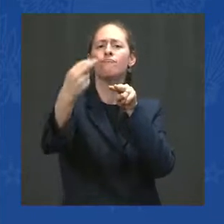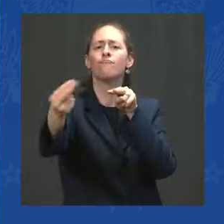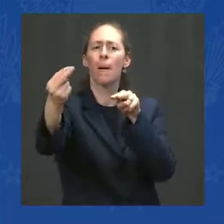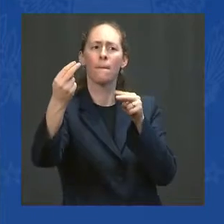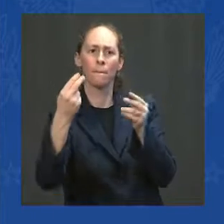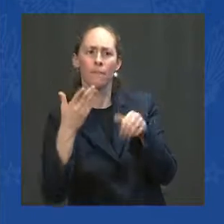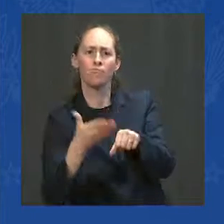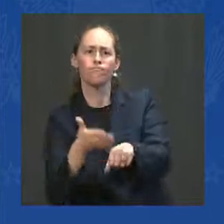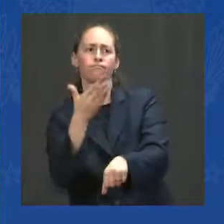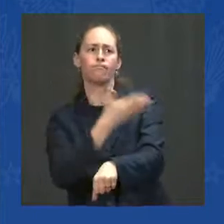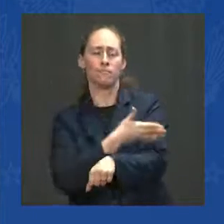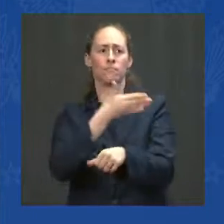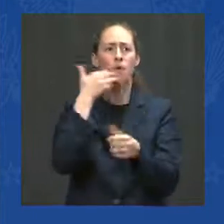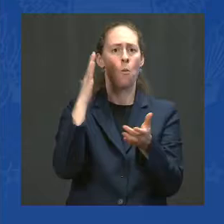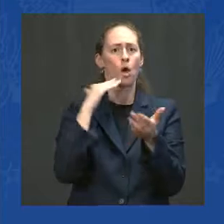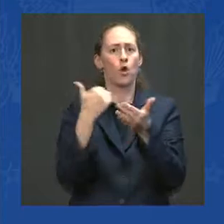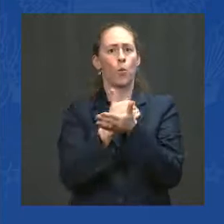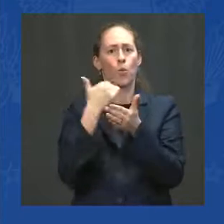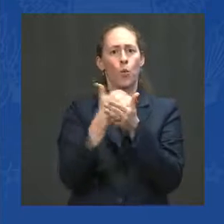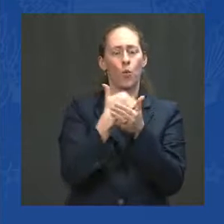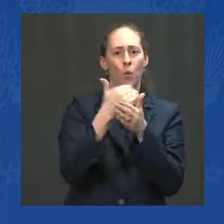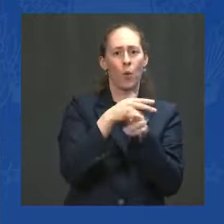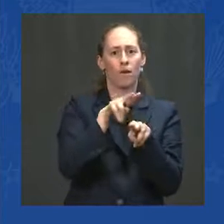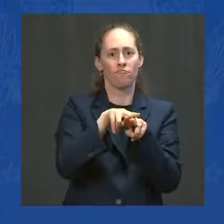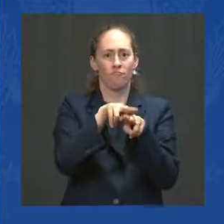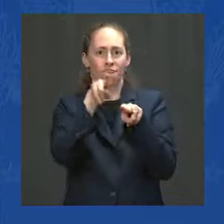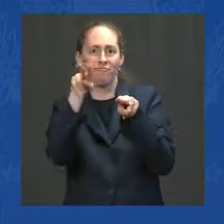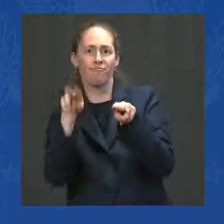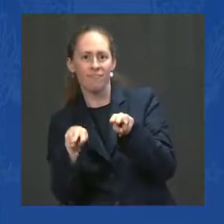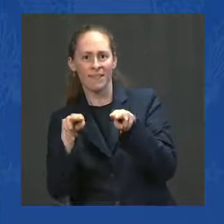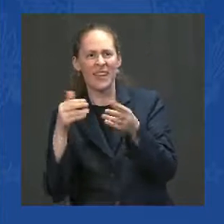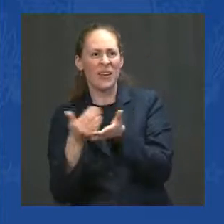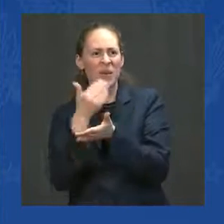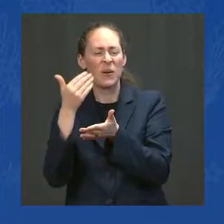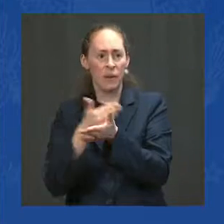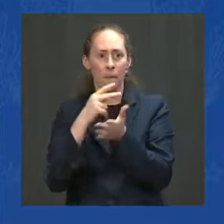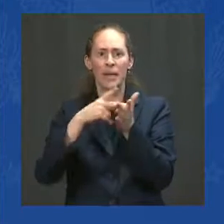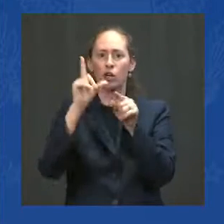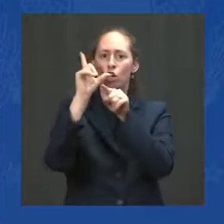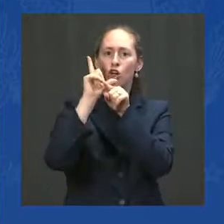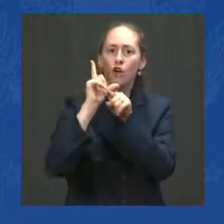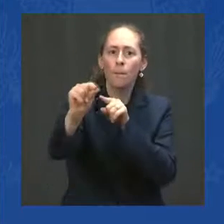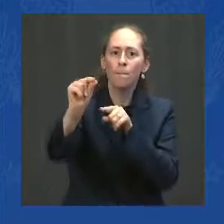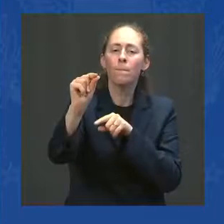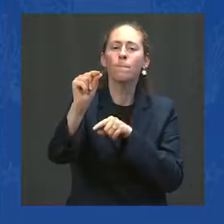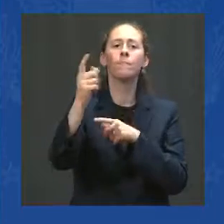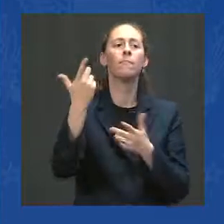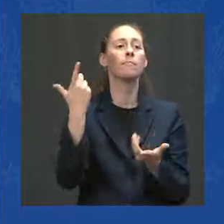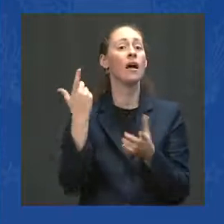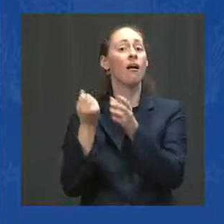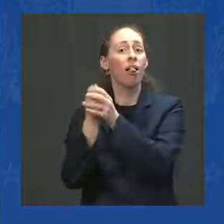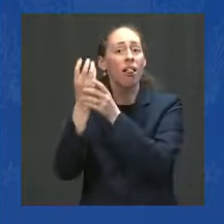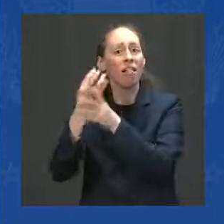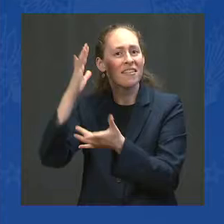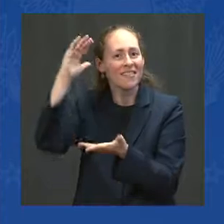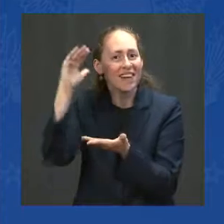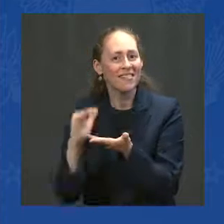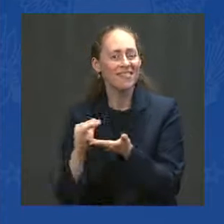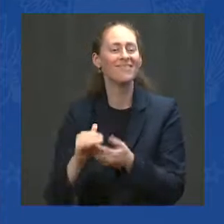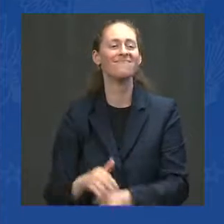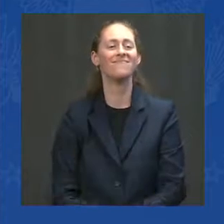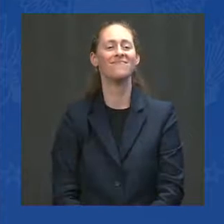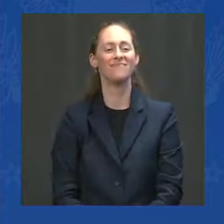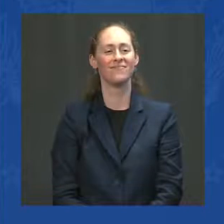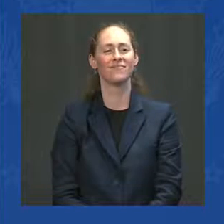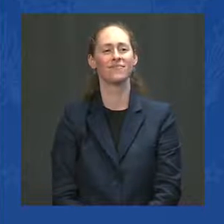to more places faster, reducing, I might add, pollution as well. And here's another critical part of the bill.